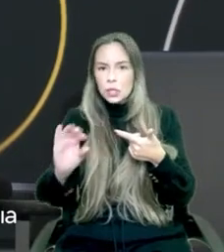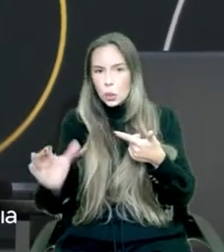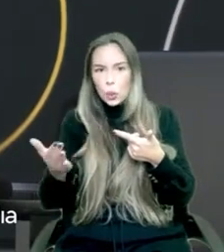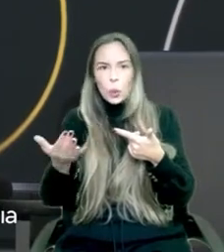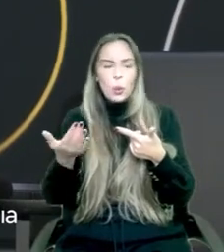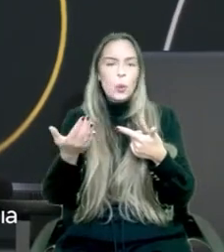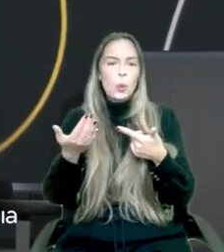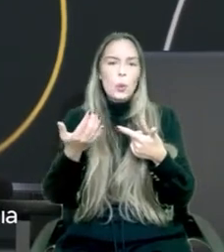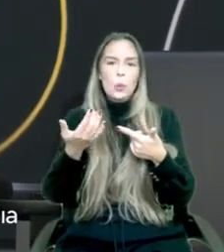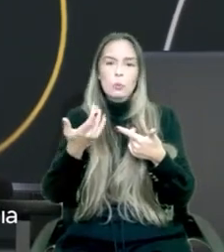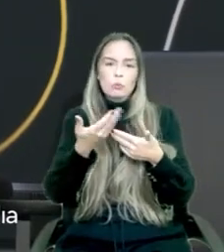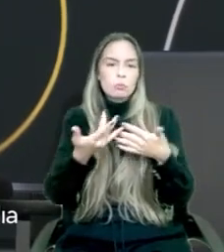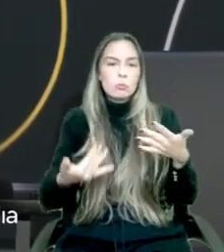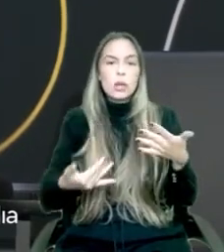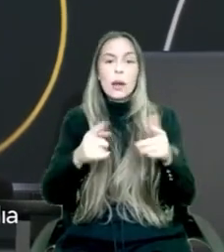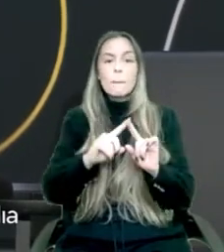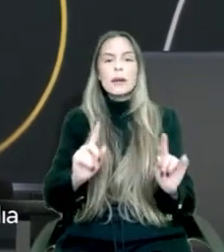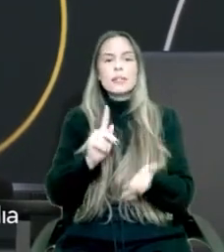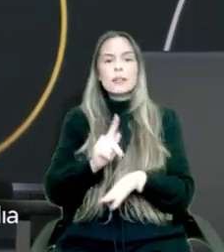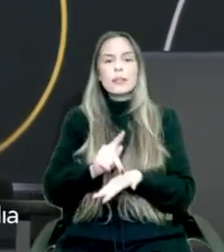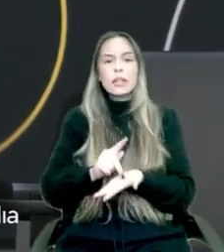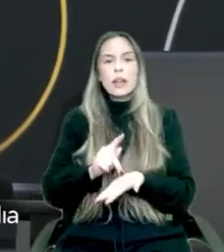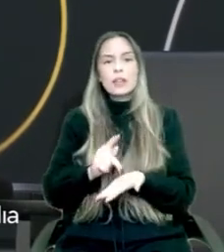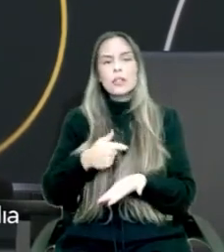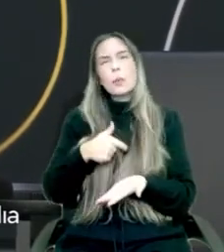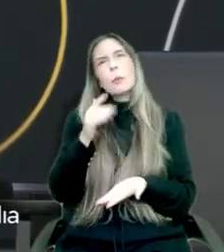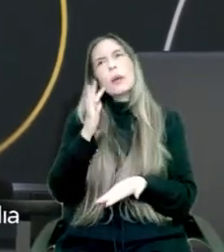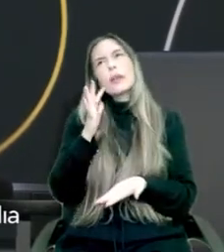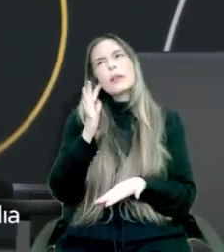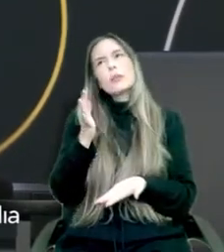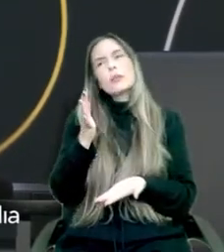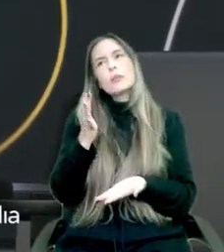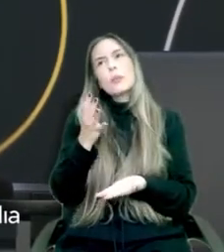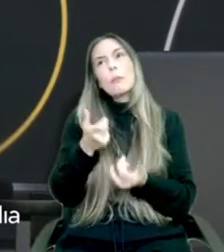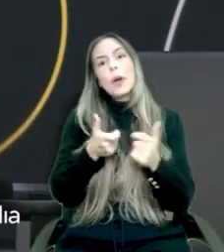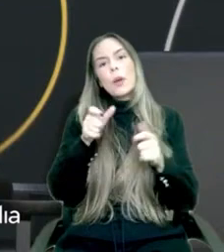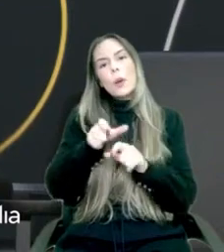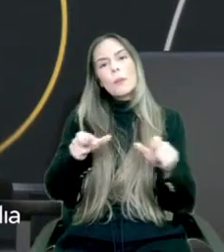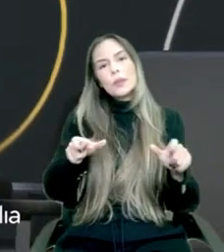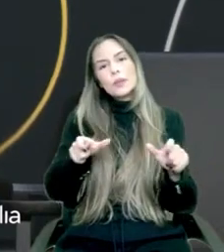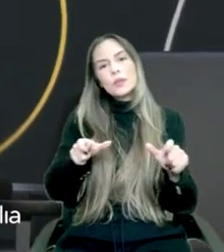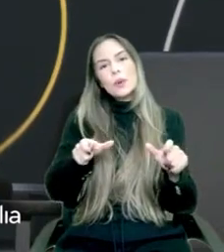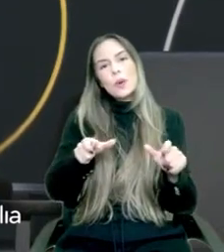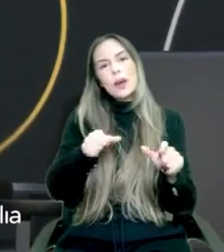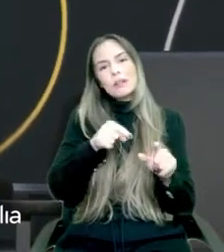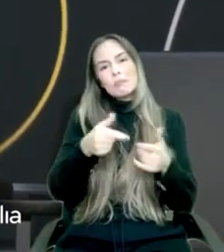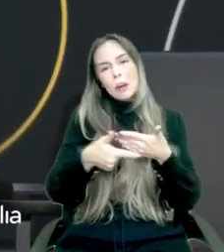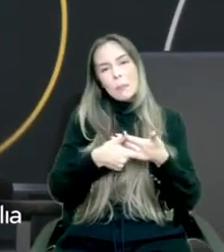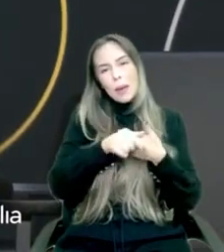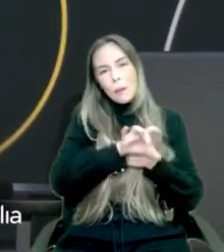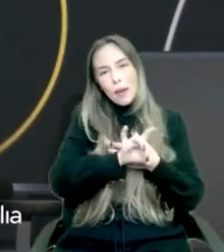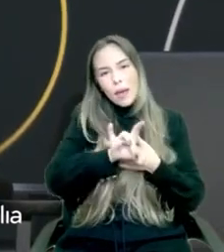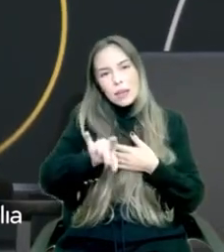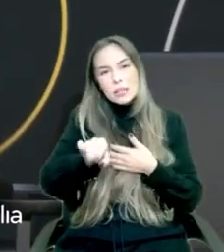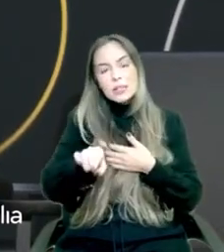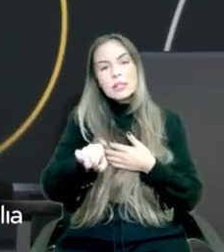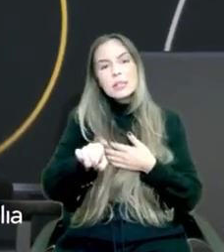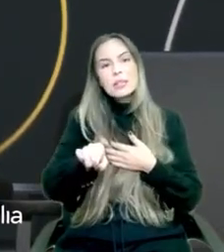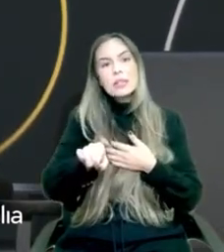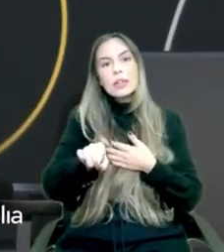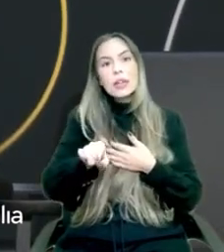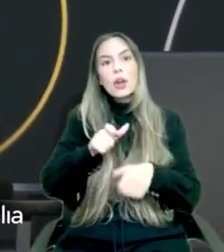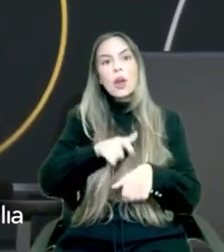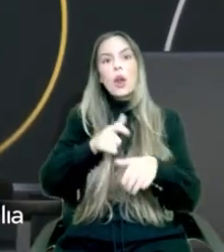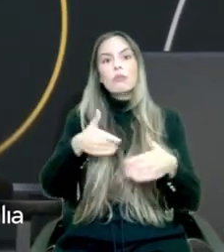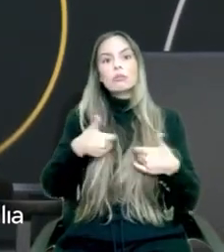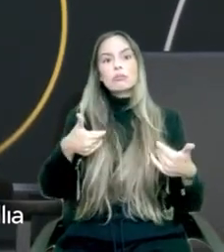But really, I think for a lot of people in those kinds of roles, now all of a sudden, they